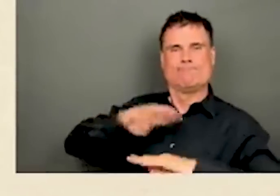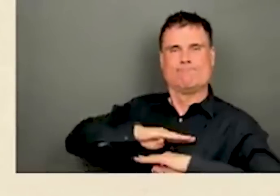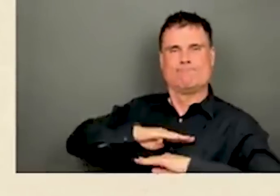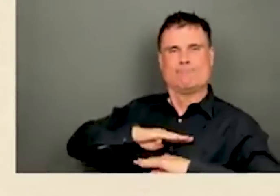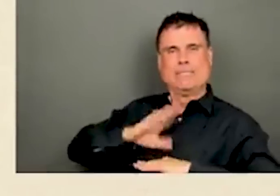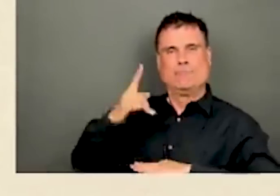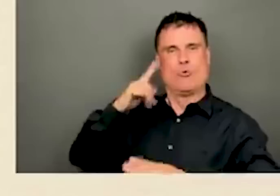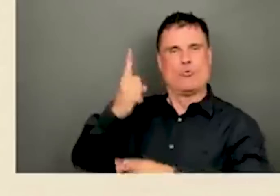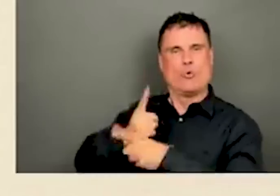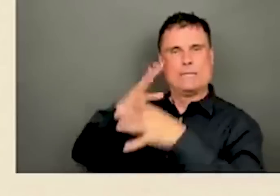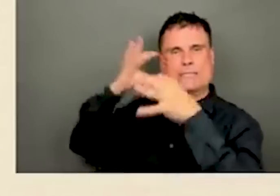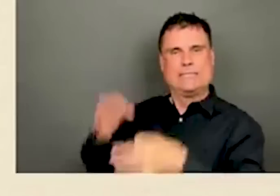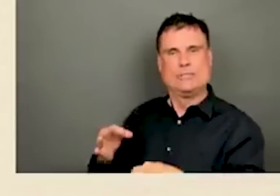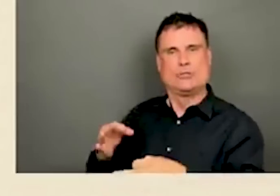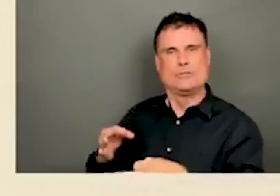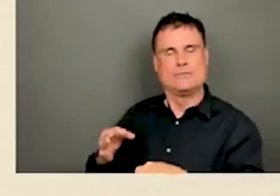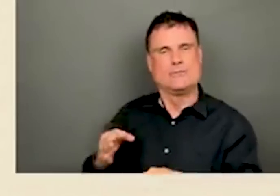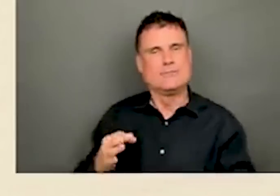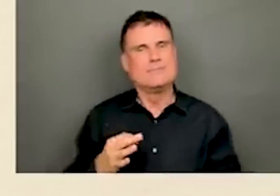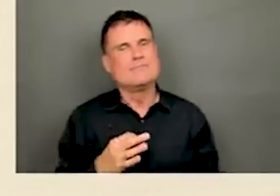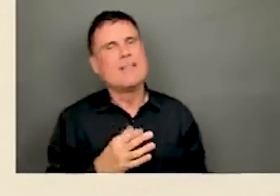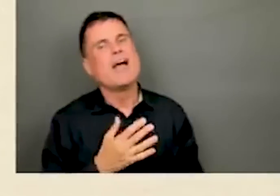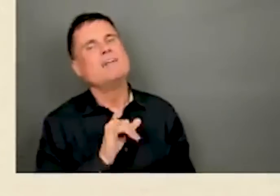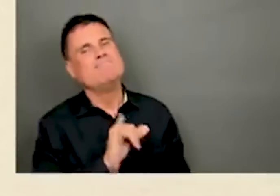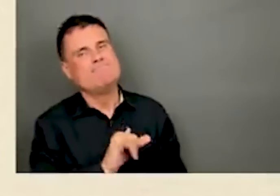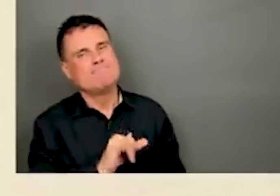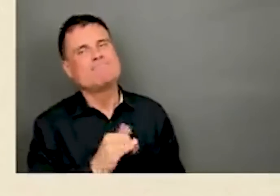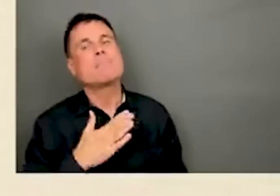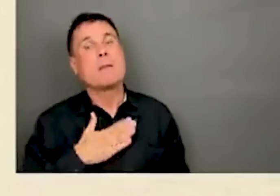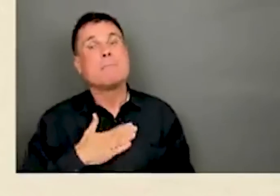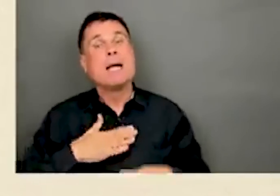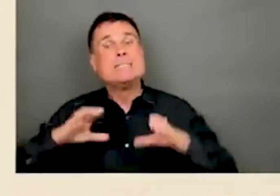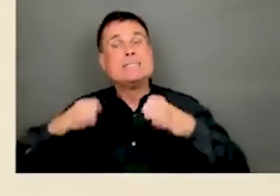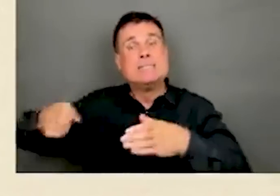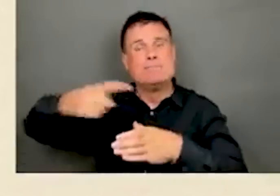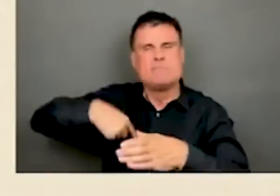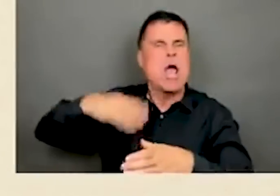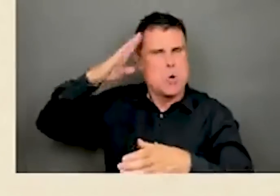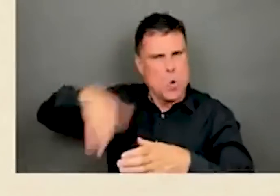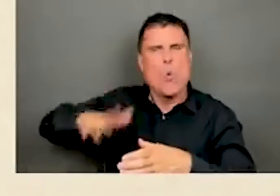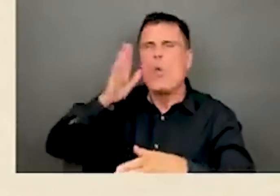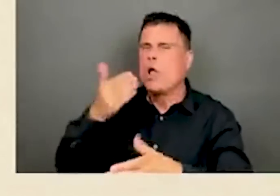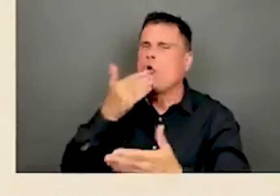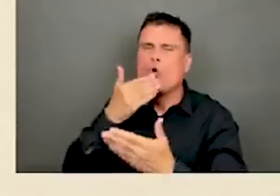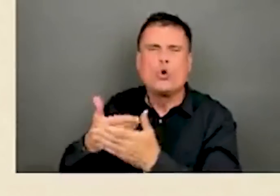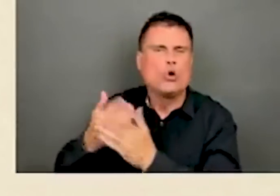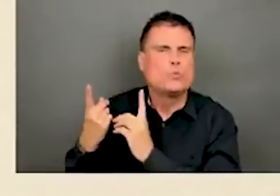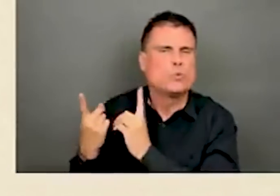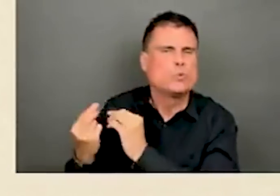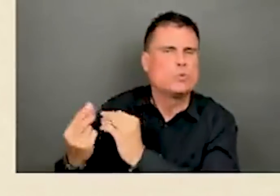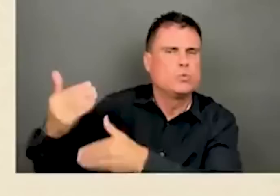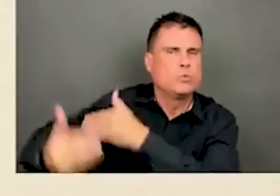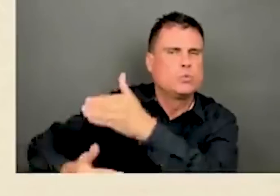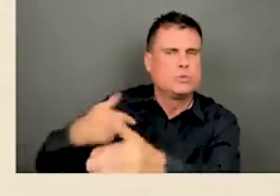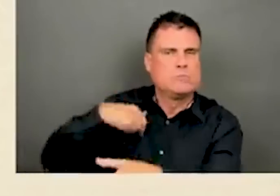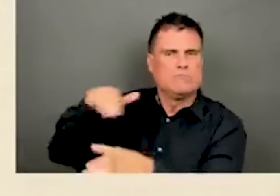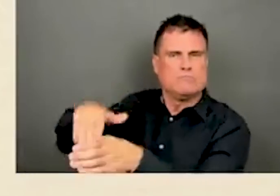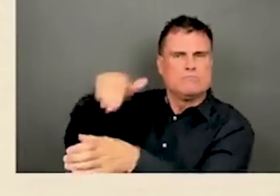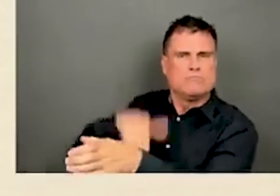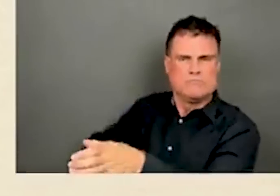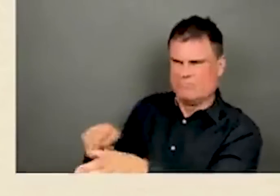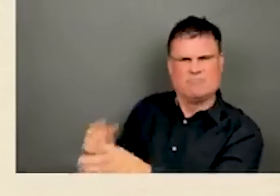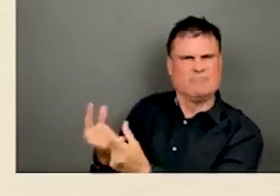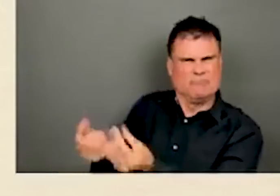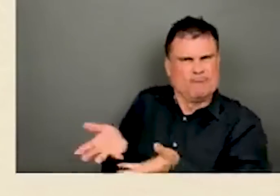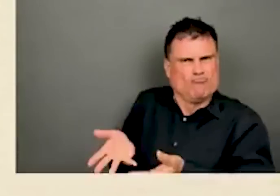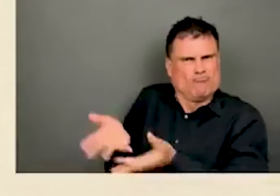making a difference with my team, but I know that my team can continue to do that without me, and so it's time to exit when the leader's picked,